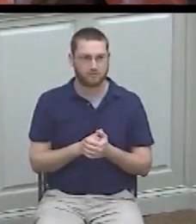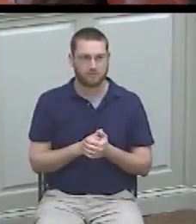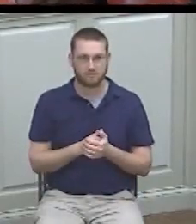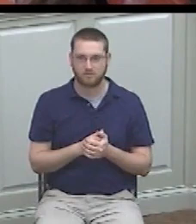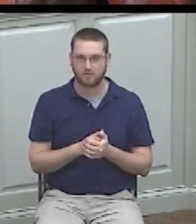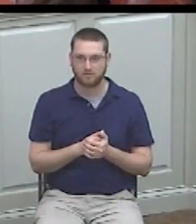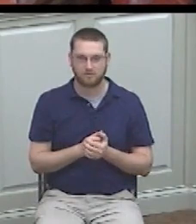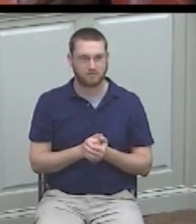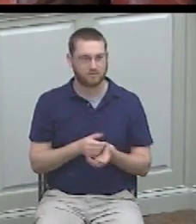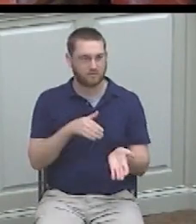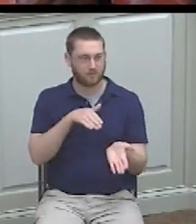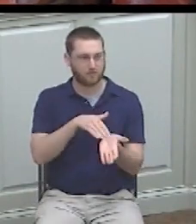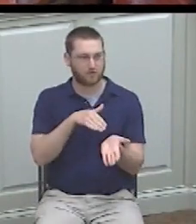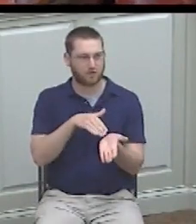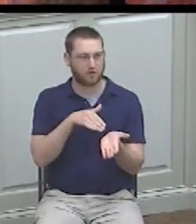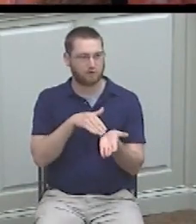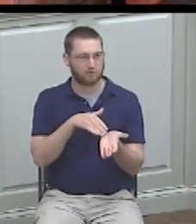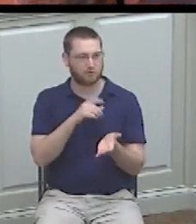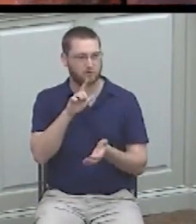The good doctor.